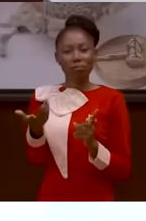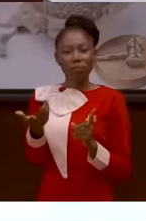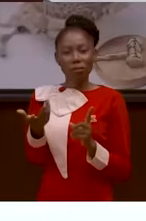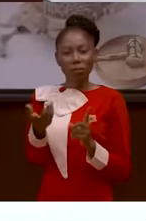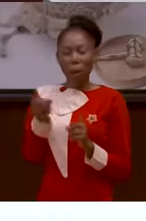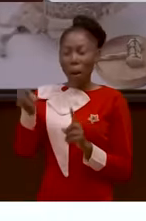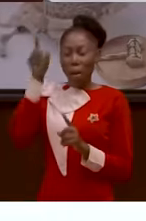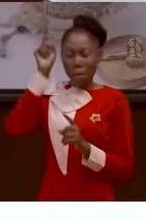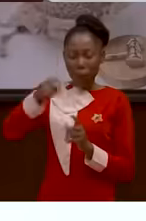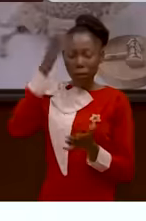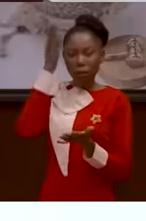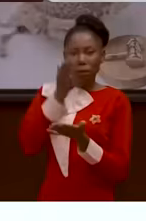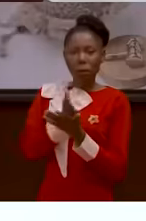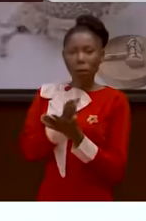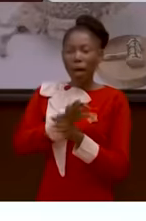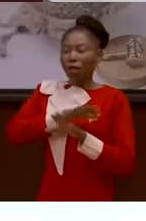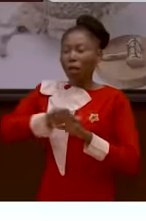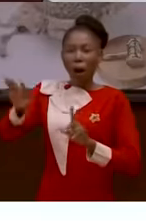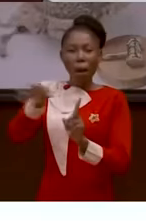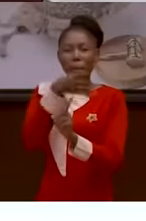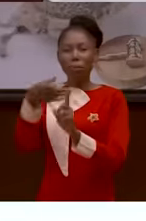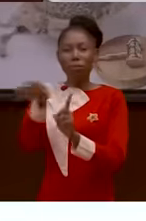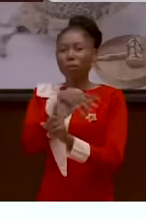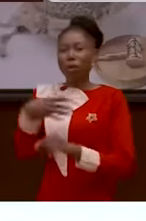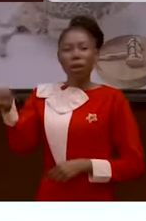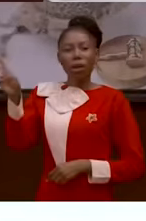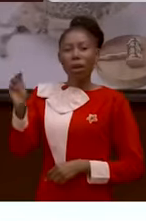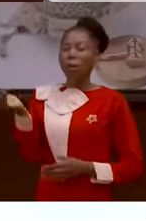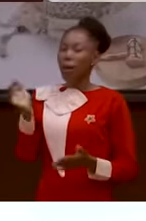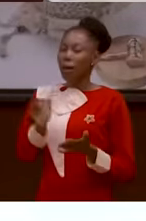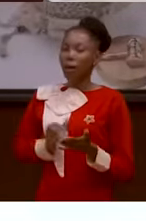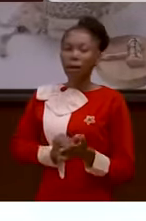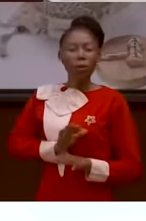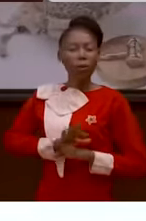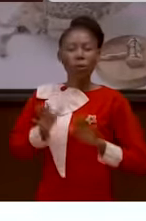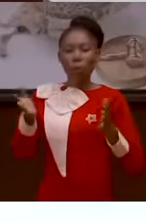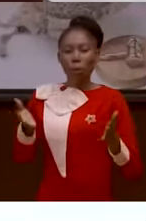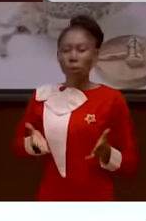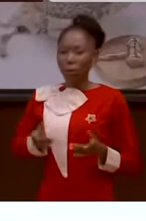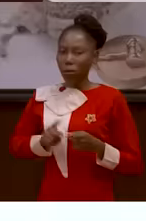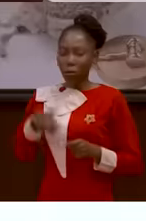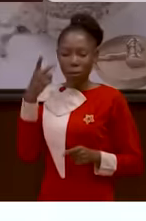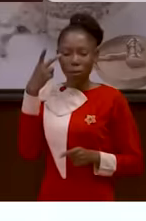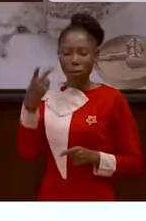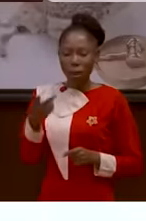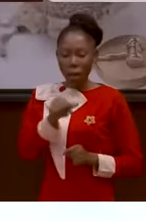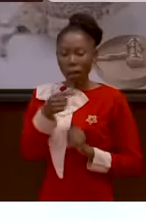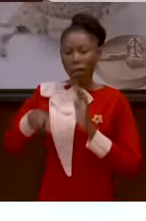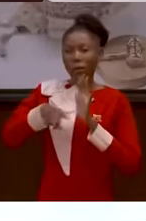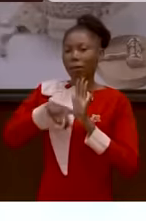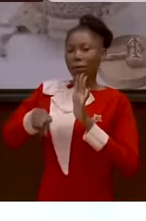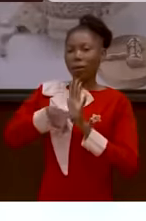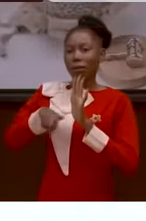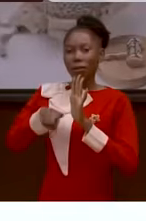They have to stop all this. Either they go somewhere to write something up about him or start sending negative, you